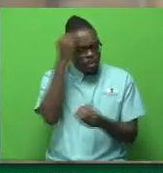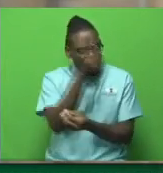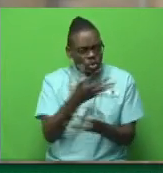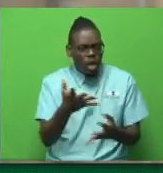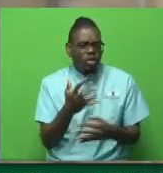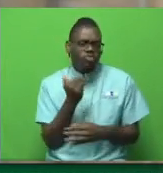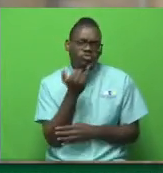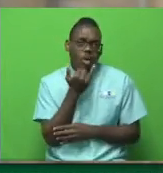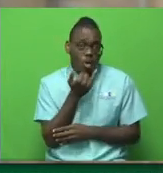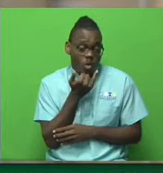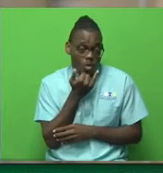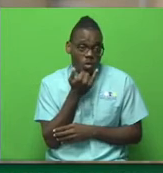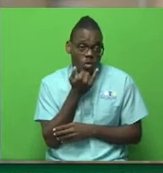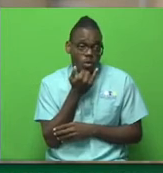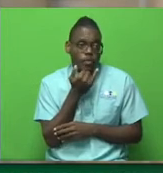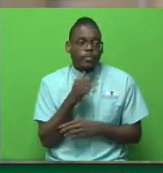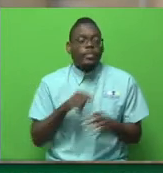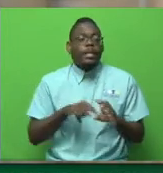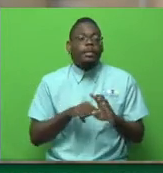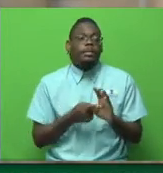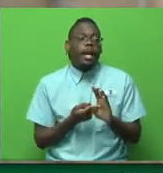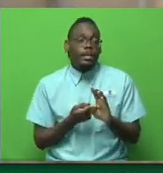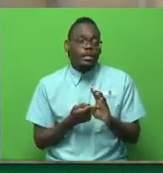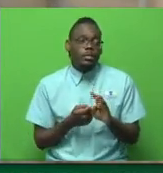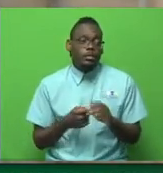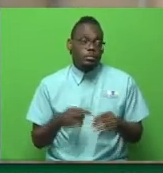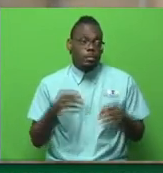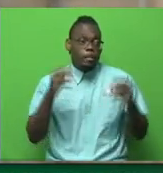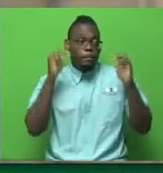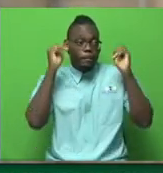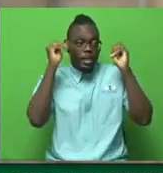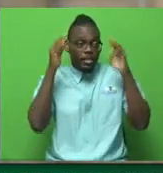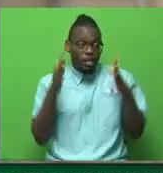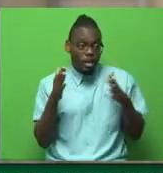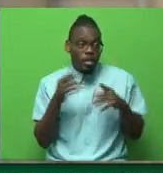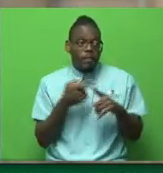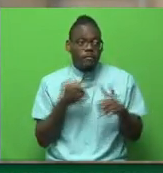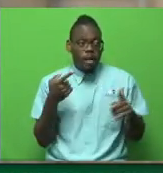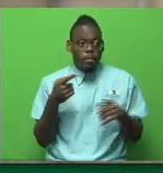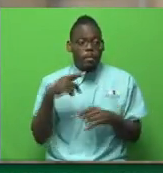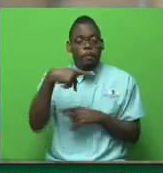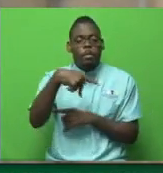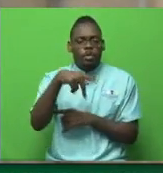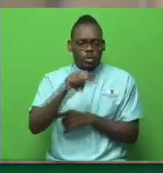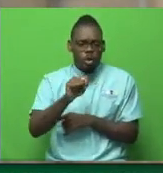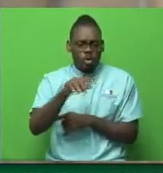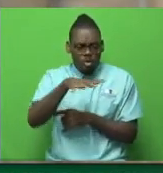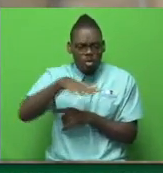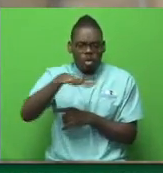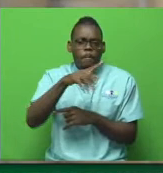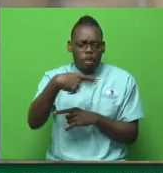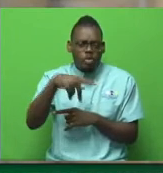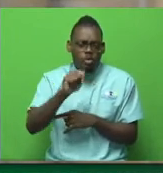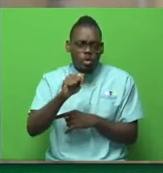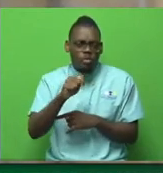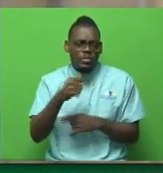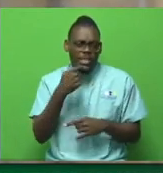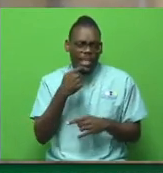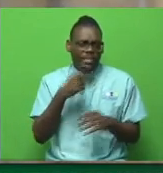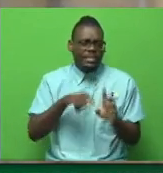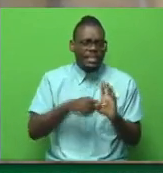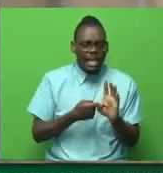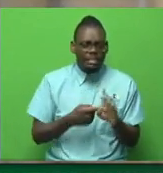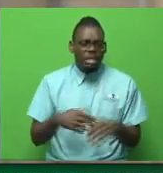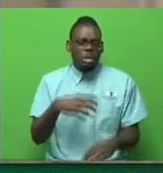member for princess Town remember for princess Town began by complaining or he ended Sorry by complaining about the state of